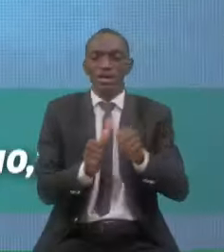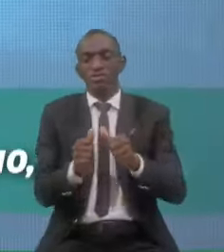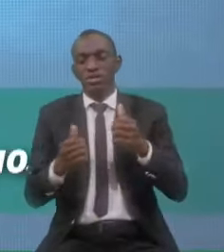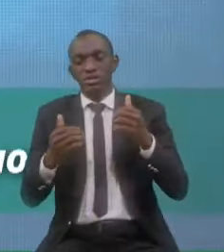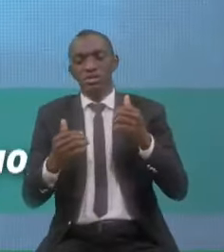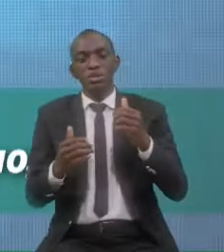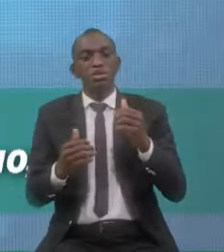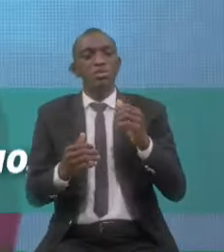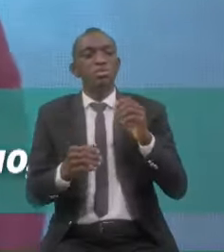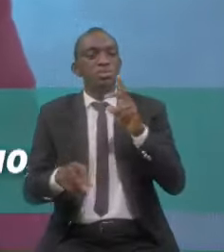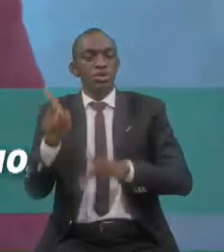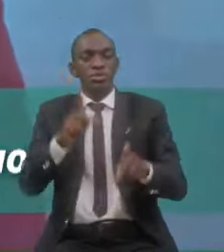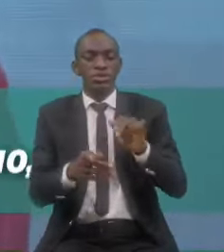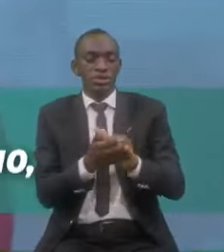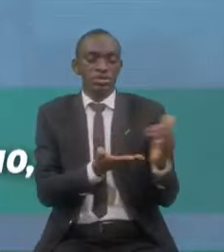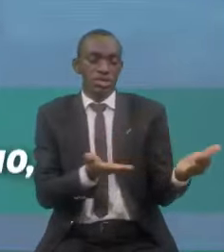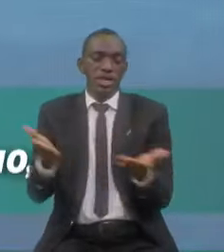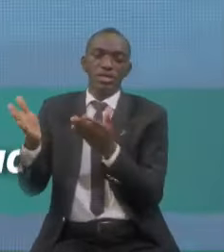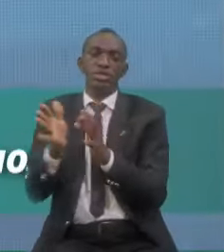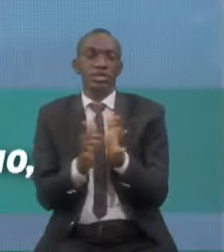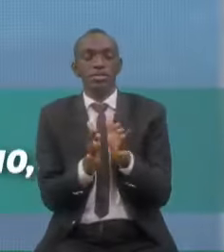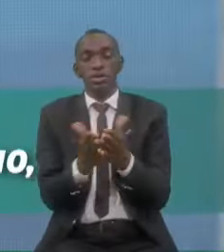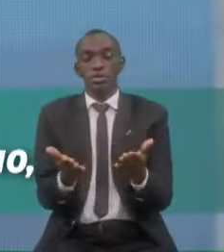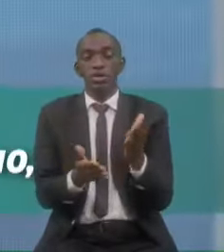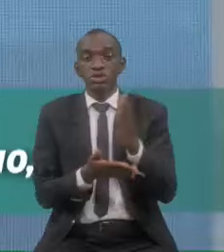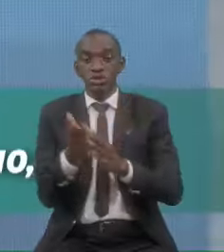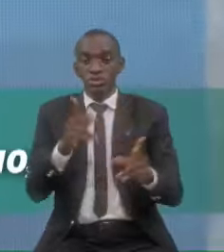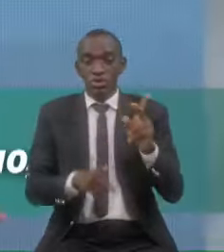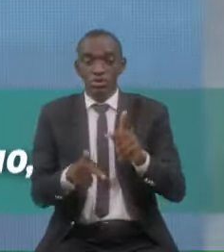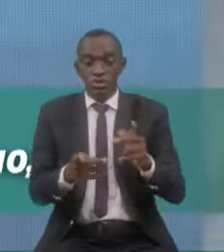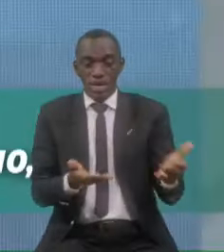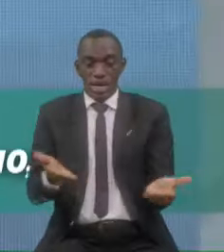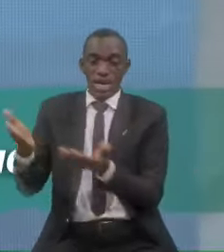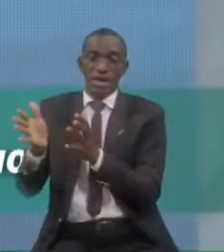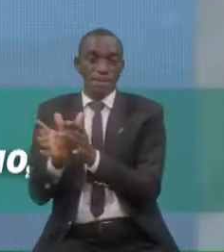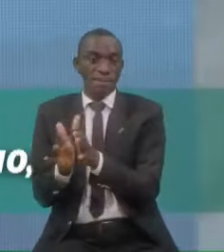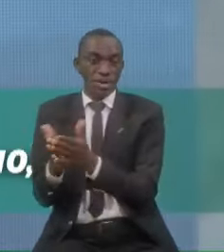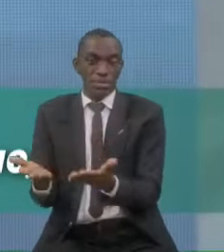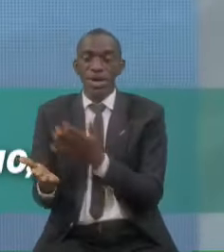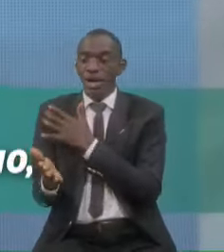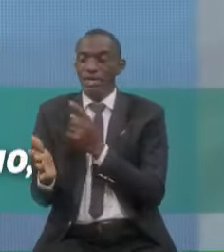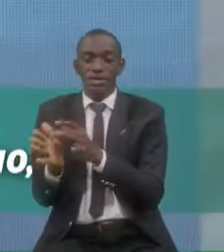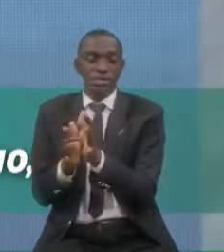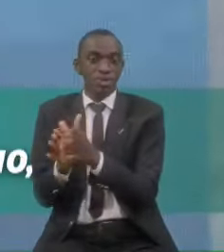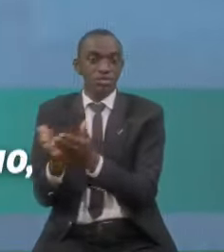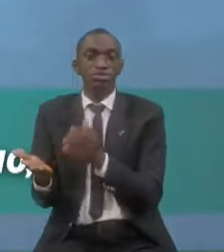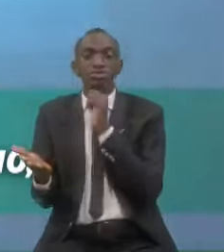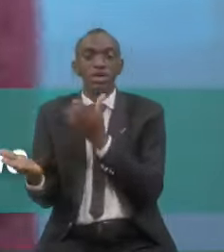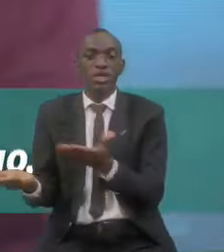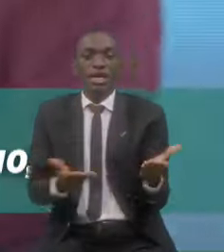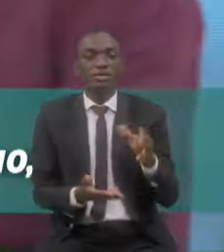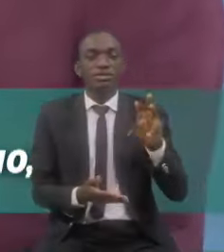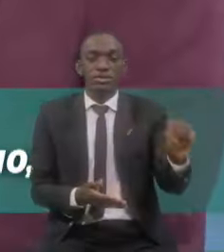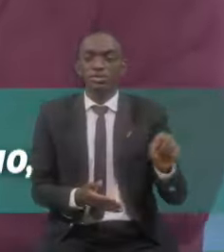carries the Bible. The people that carry the Bible, and the Bible does not carry them. There are